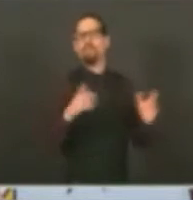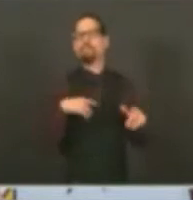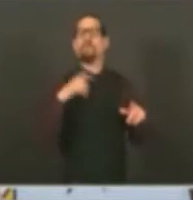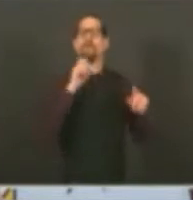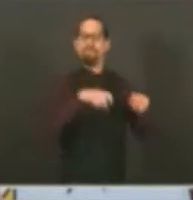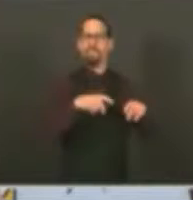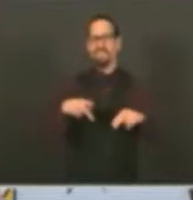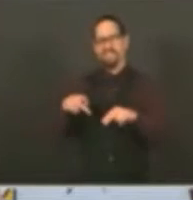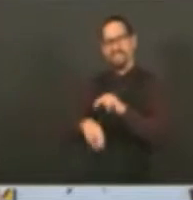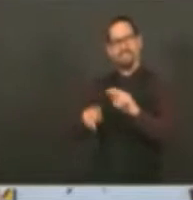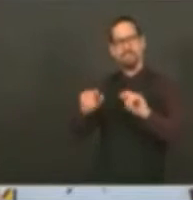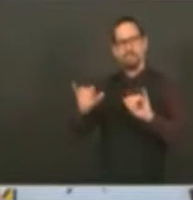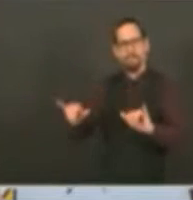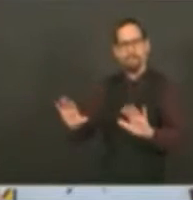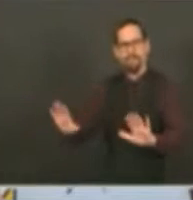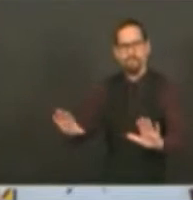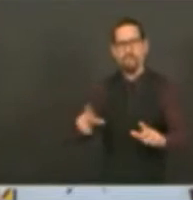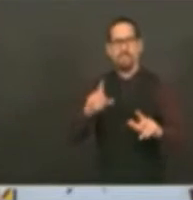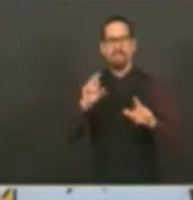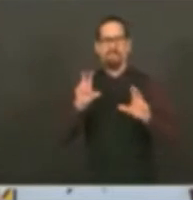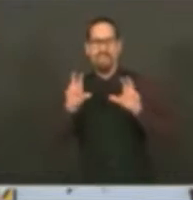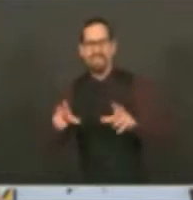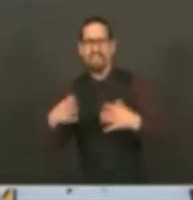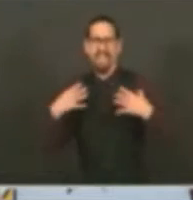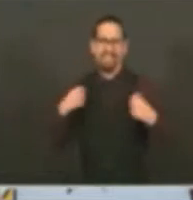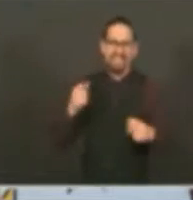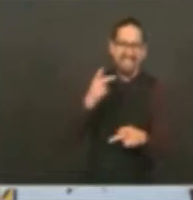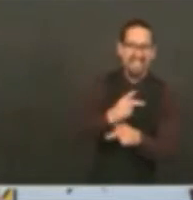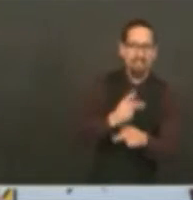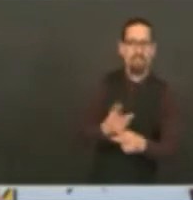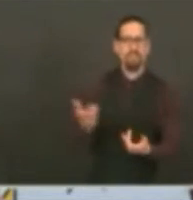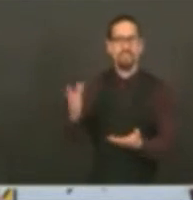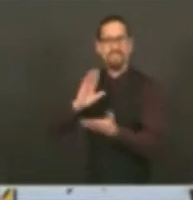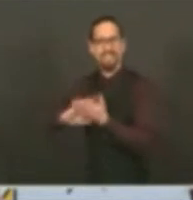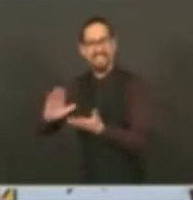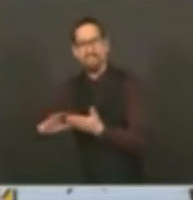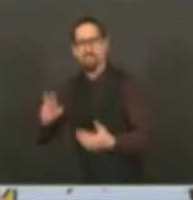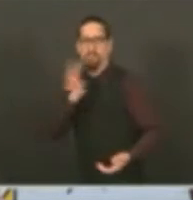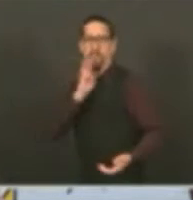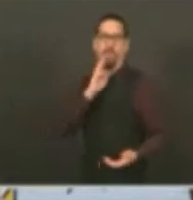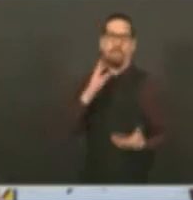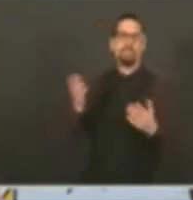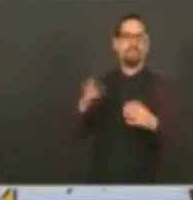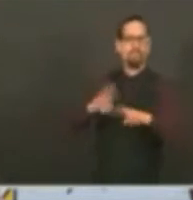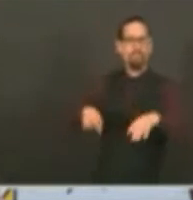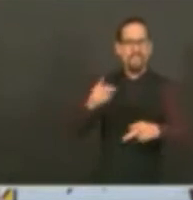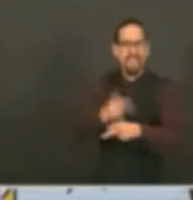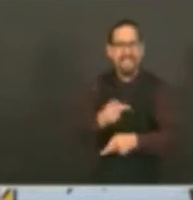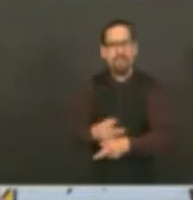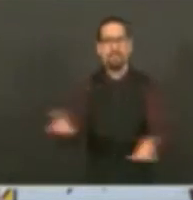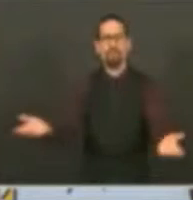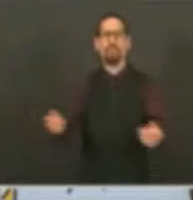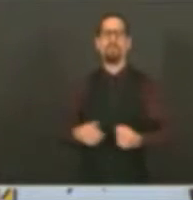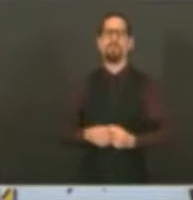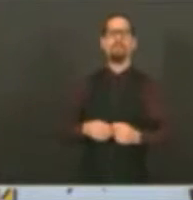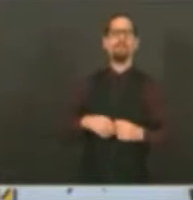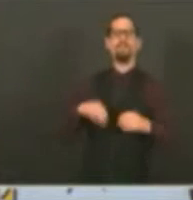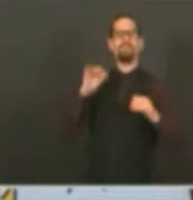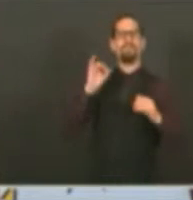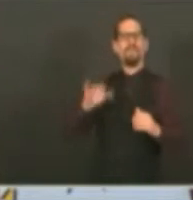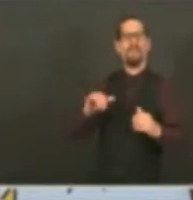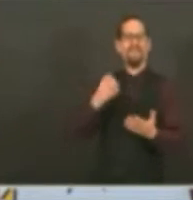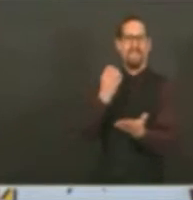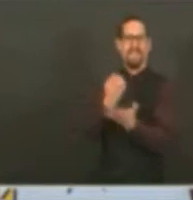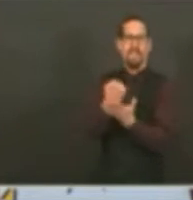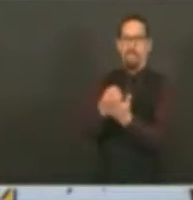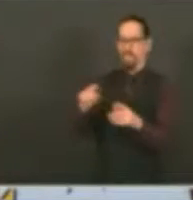in healthcare, housing, childcare, clean water, because I think that'll pull us out of recession and make sure the recession